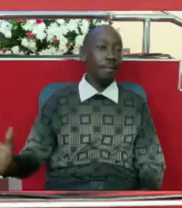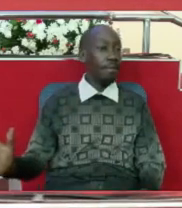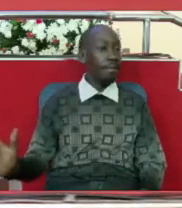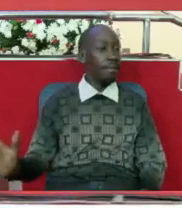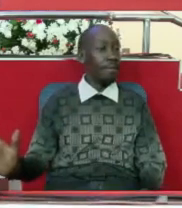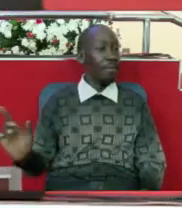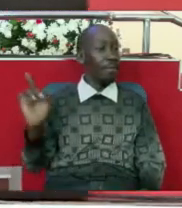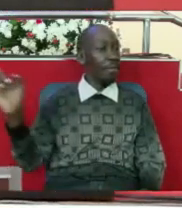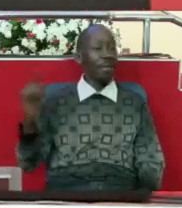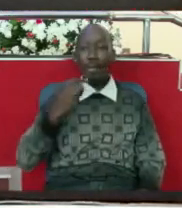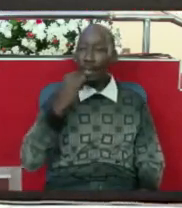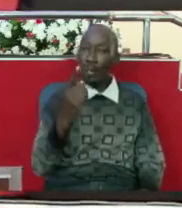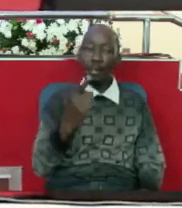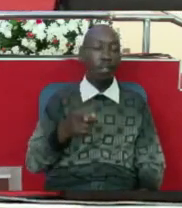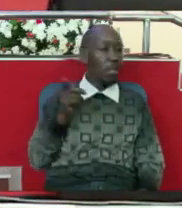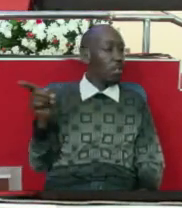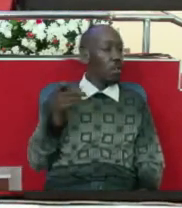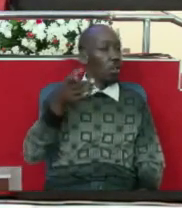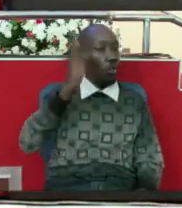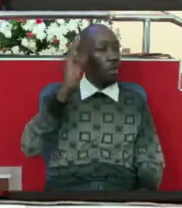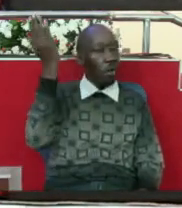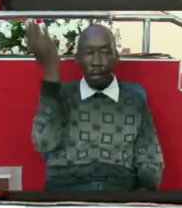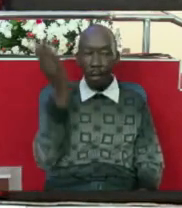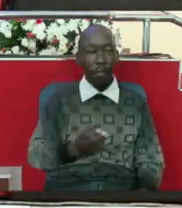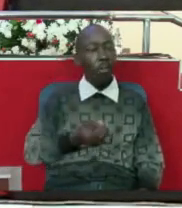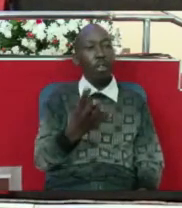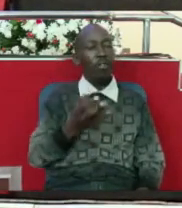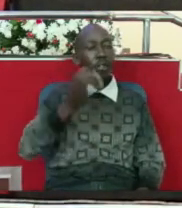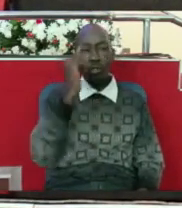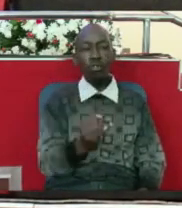He told us that God gave him a new revelation.